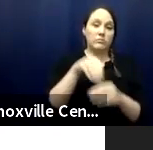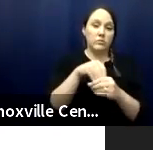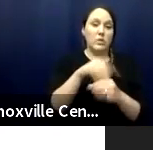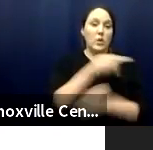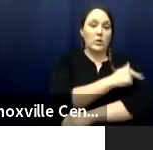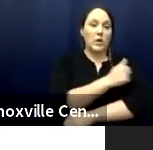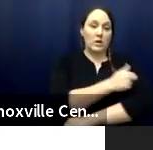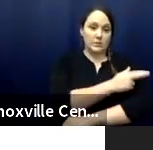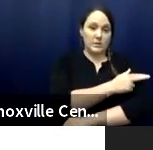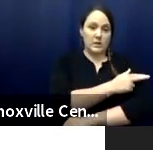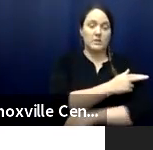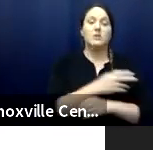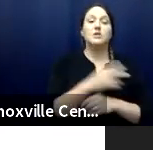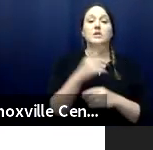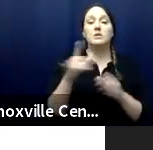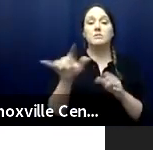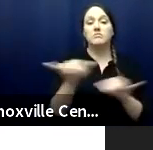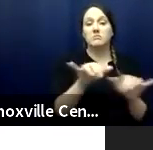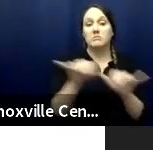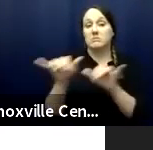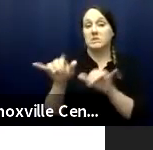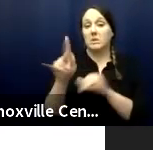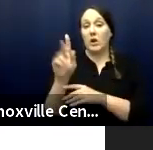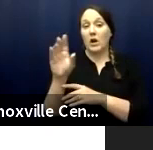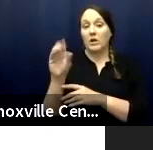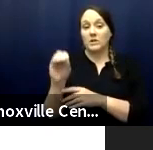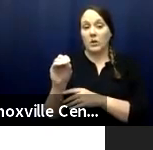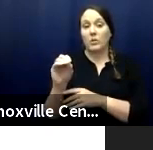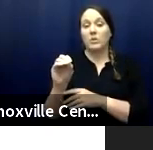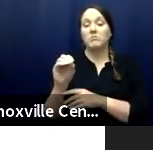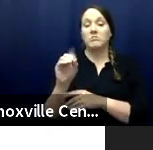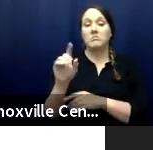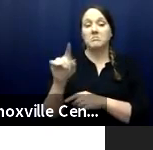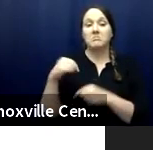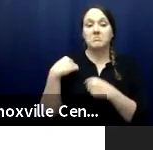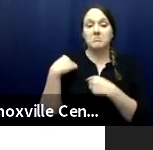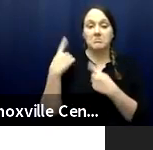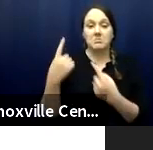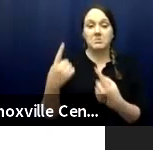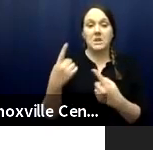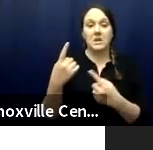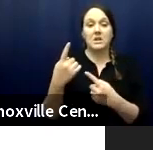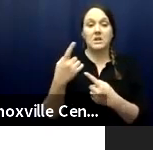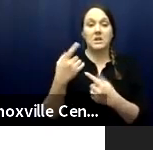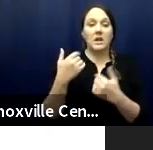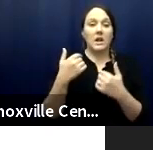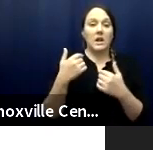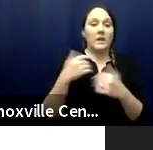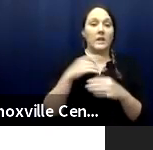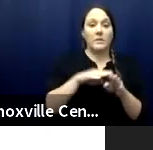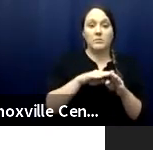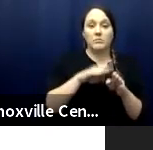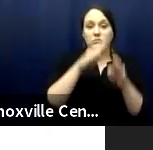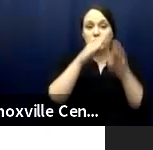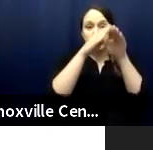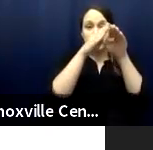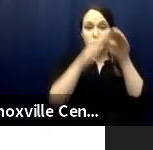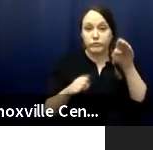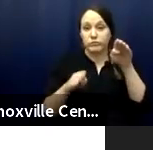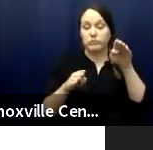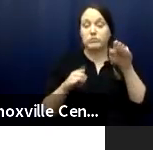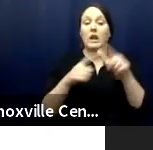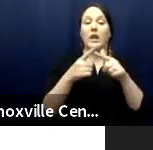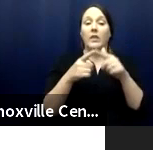And similarly in Knox County, there was that very abrupt decline and then a